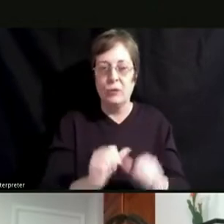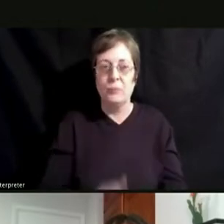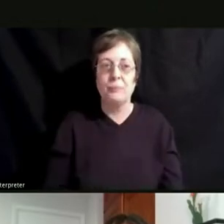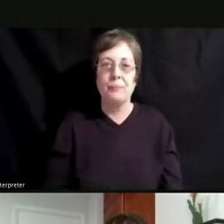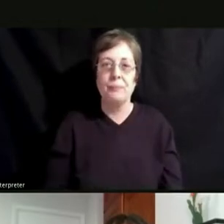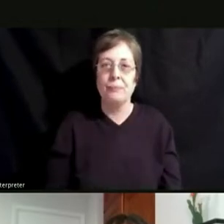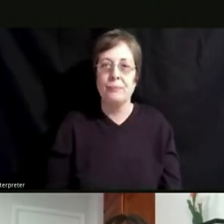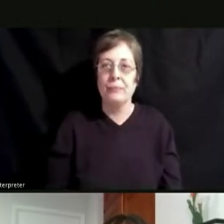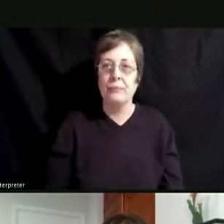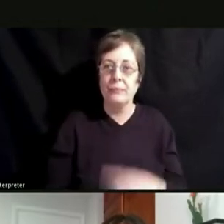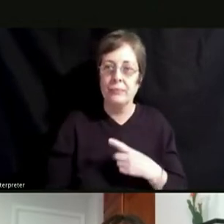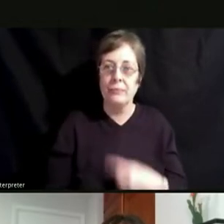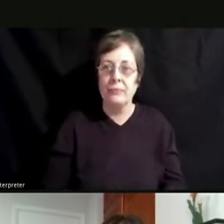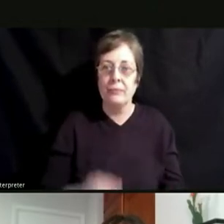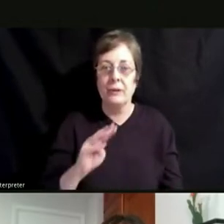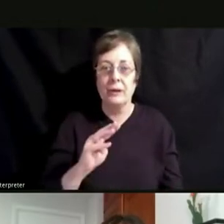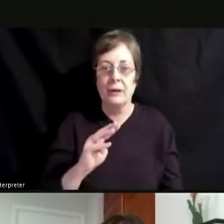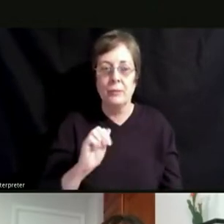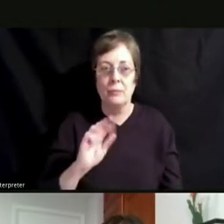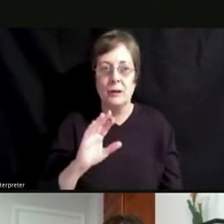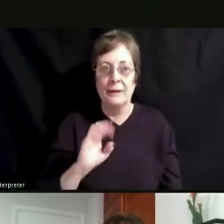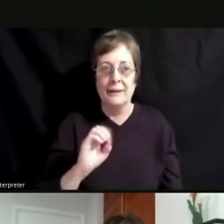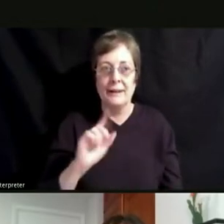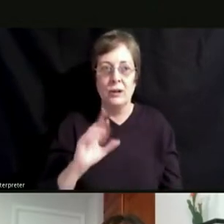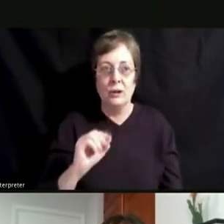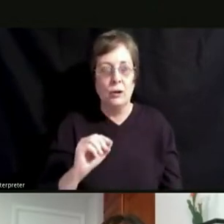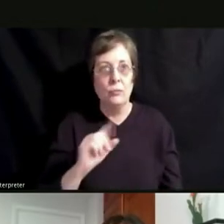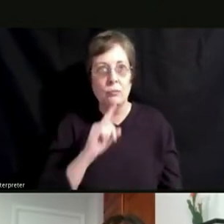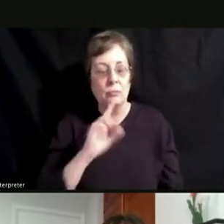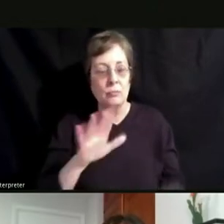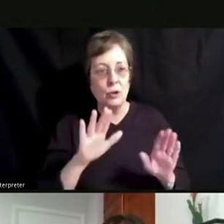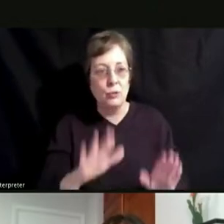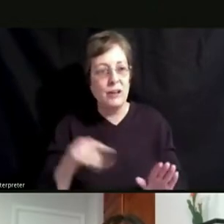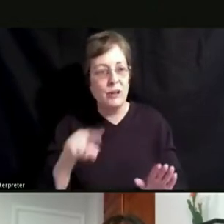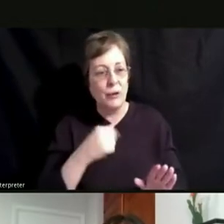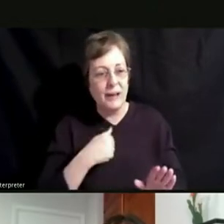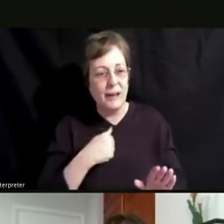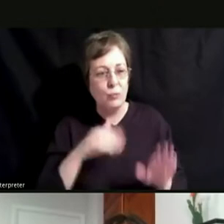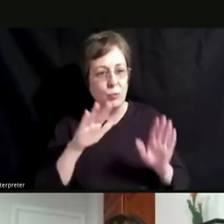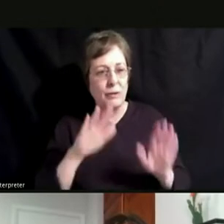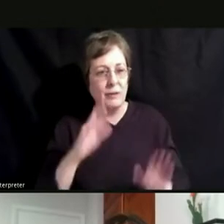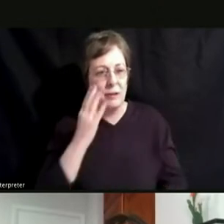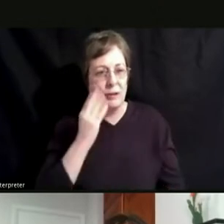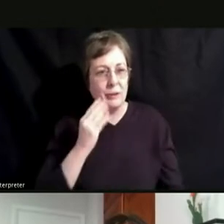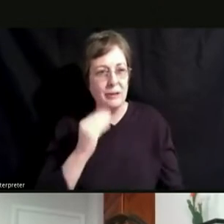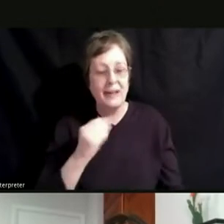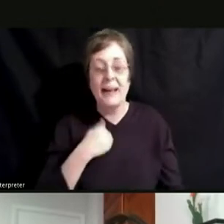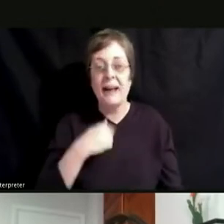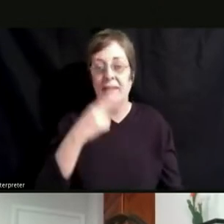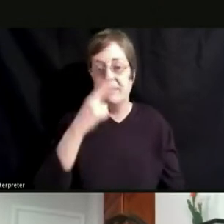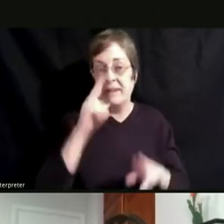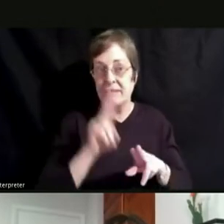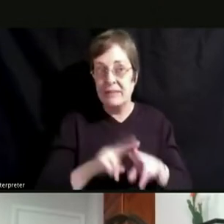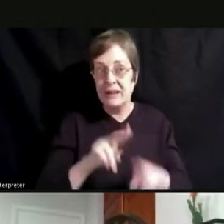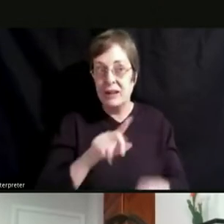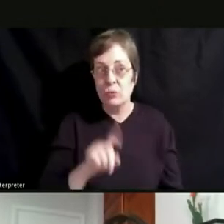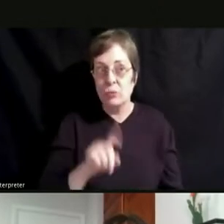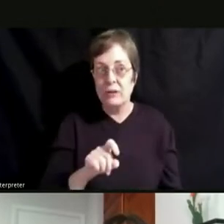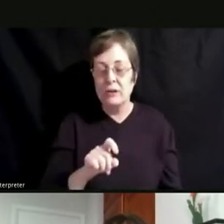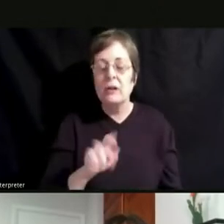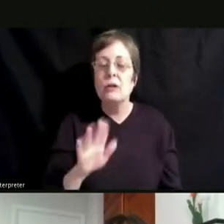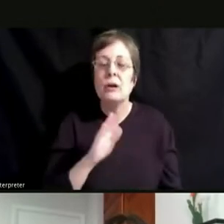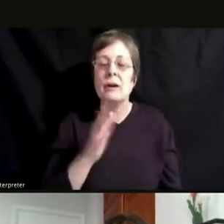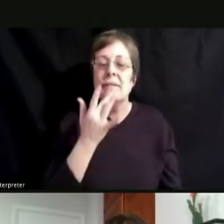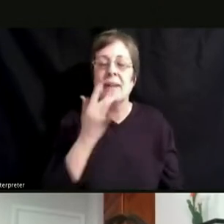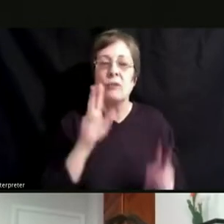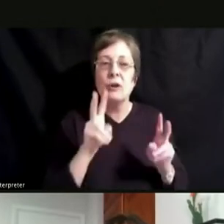Wow, that was great. You guys all have some awesome experiences there. Okay, so now I have a fun little question. What was your favorite